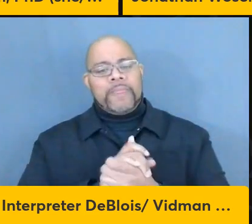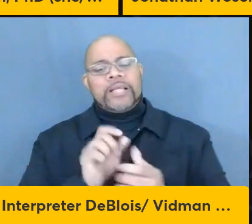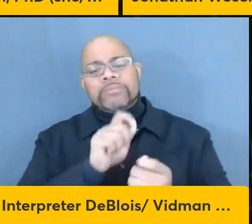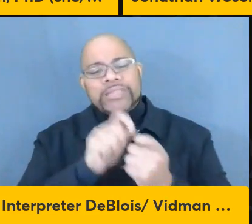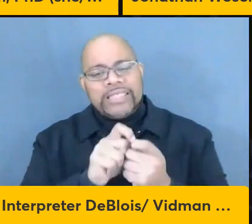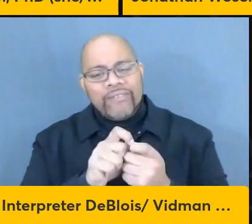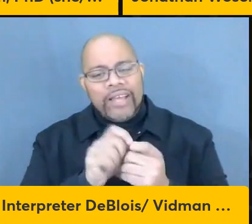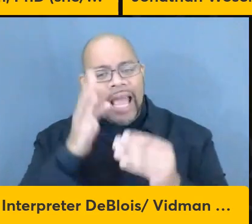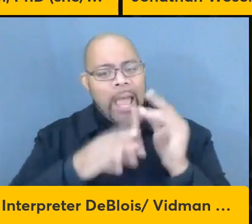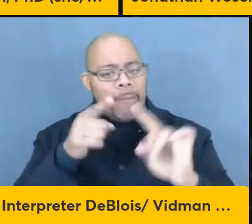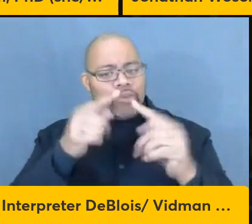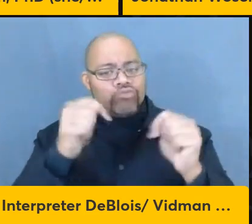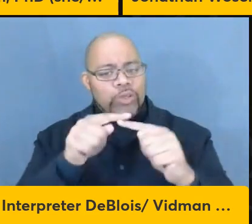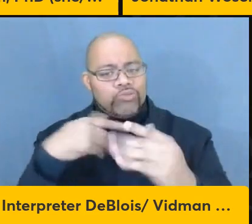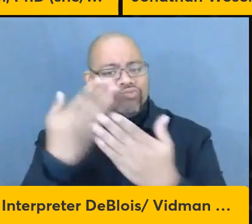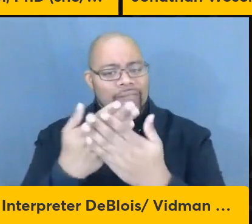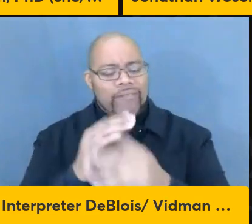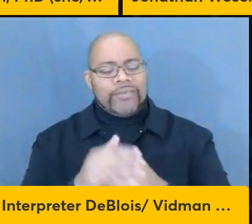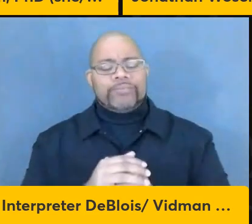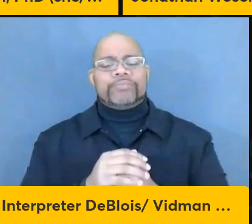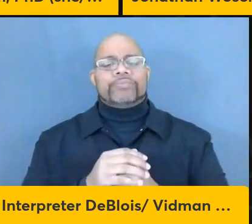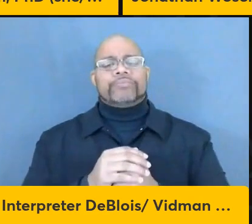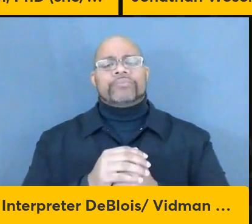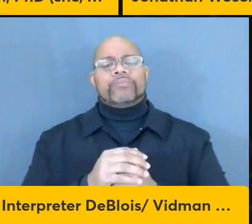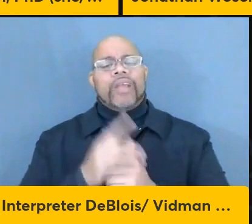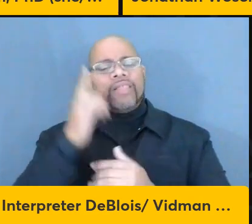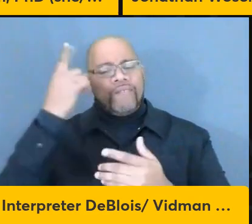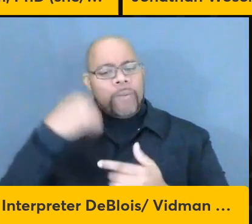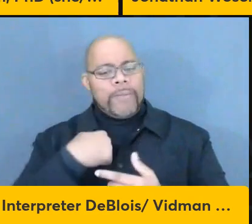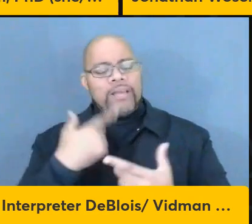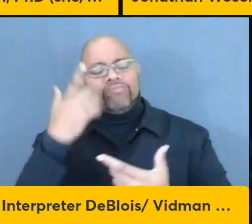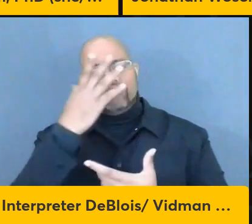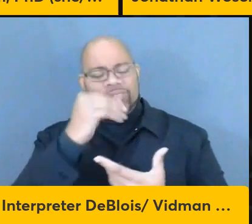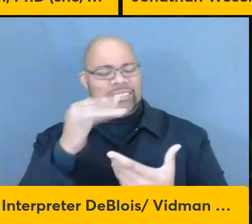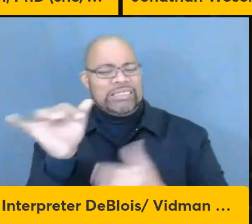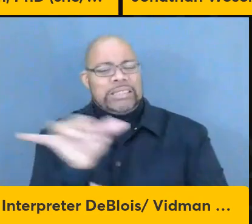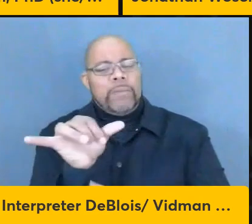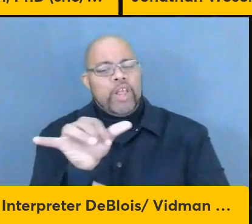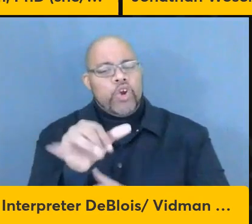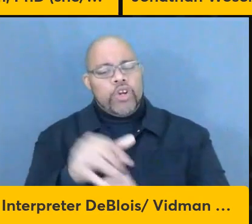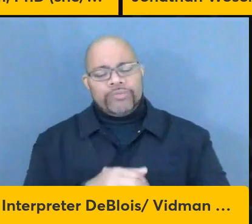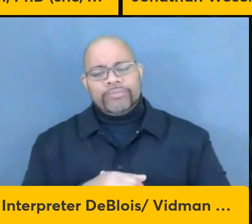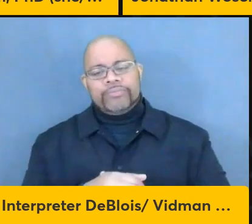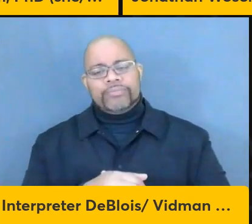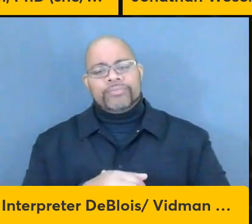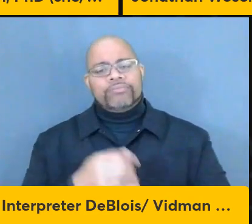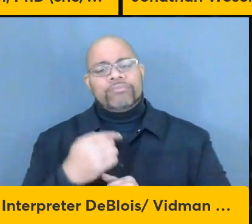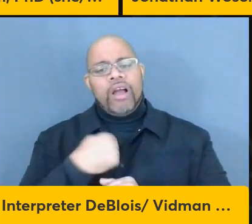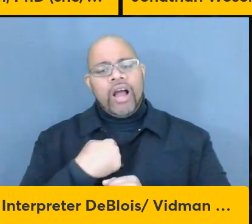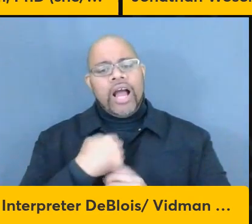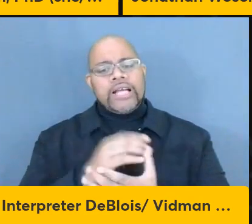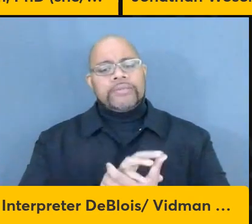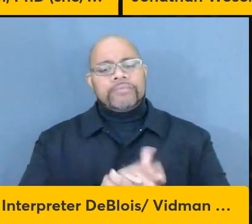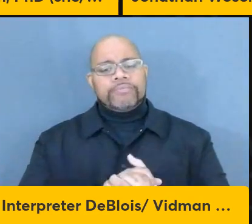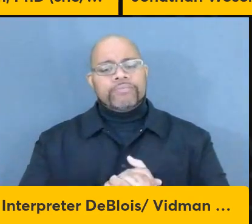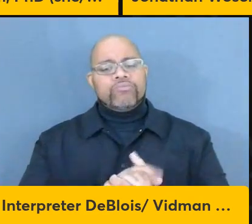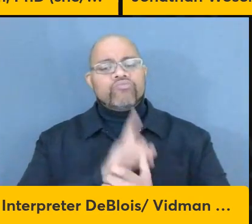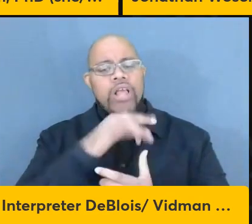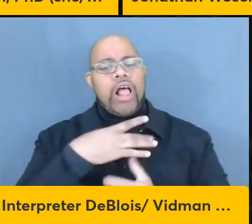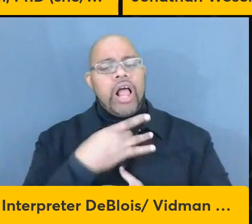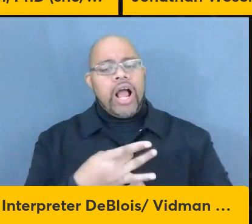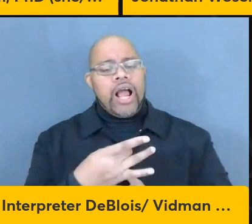particular endpoint you were trying to get to. Yeah, I think for me, I was pretty similar. I mean, I really